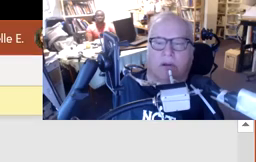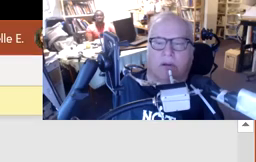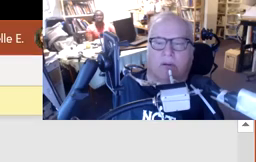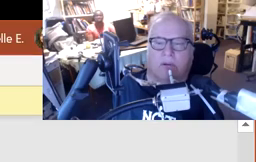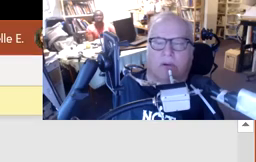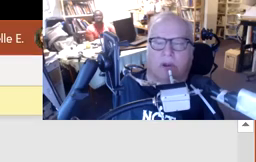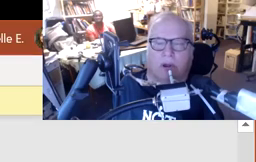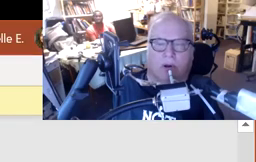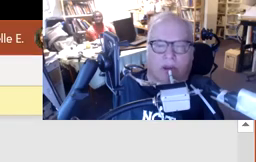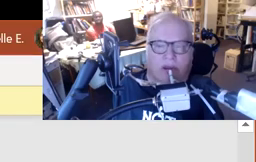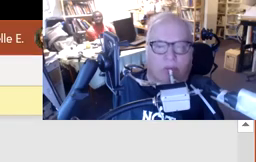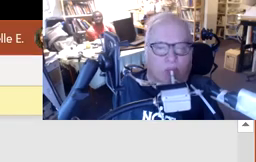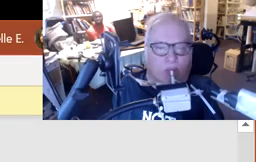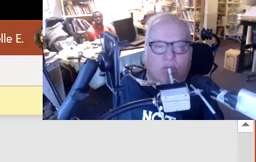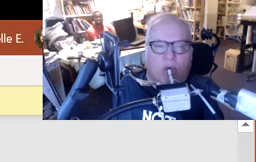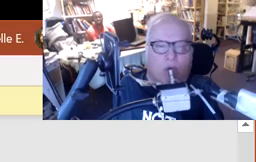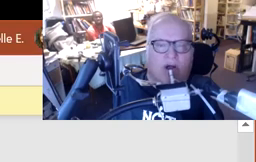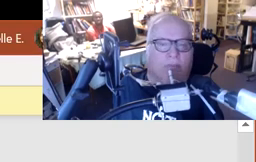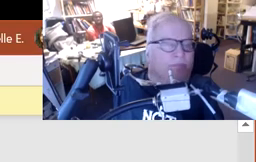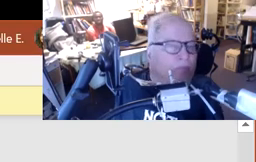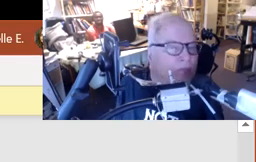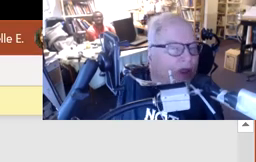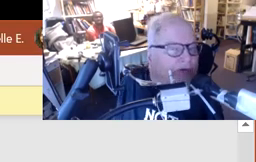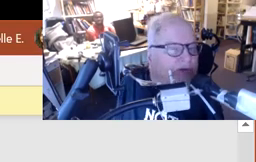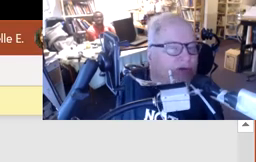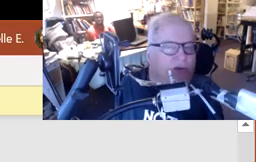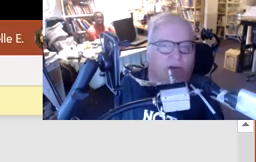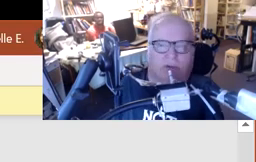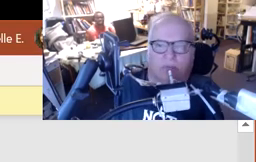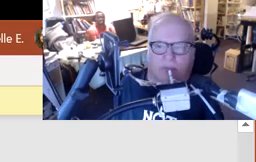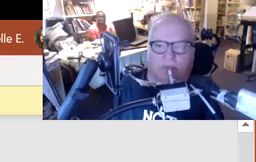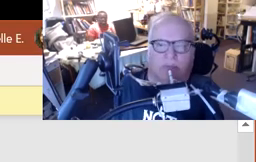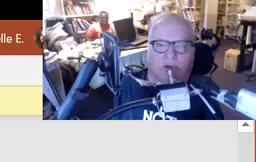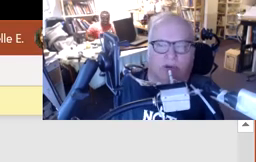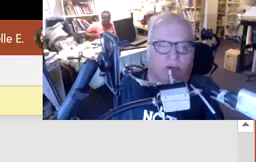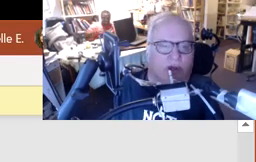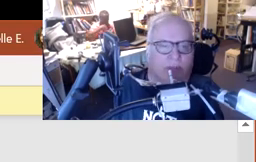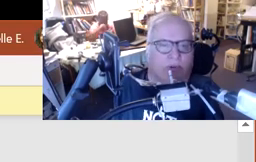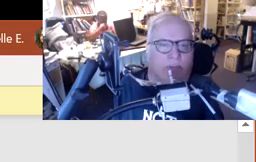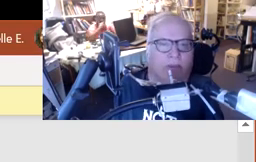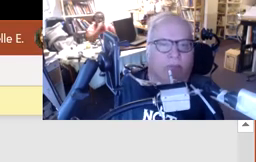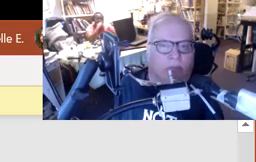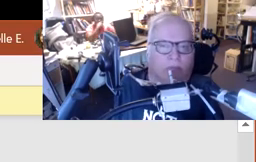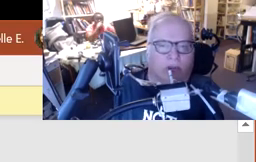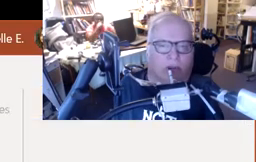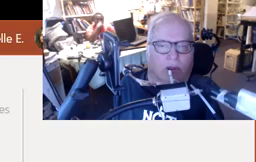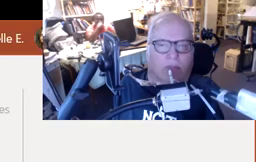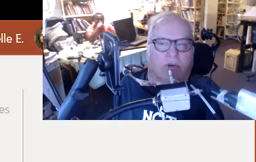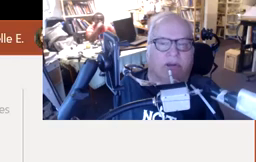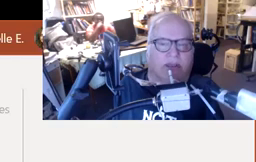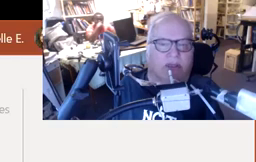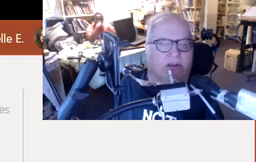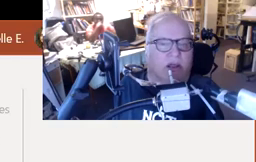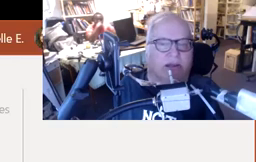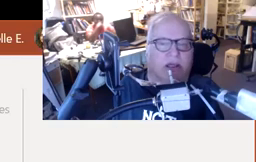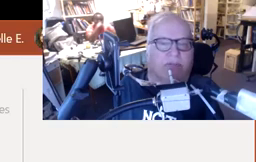Go down a bit. Oh, okay. Well, I'll just describe. You could